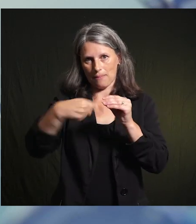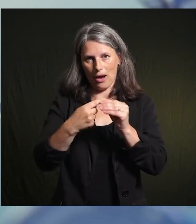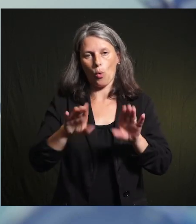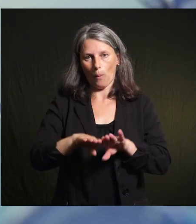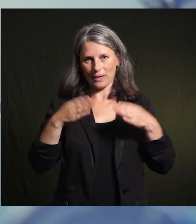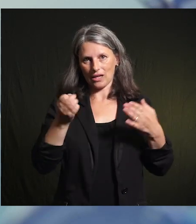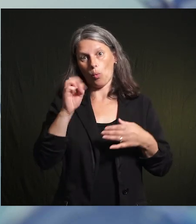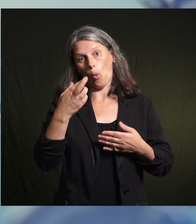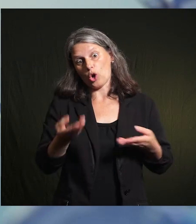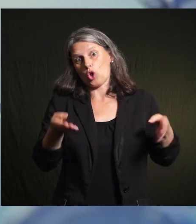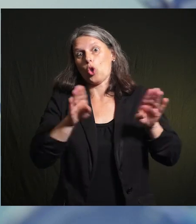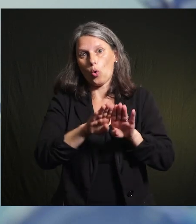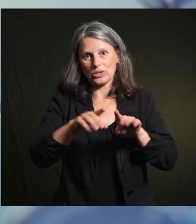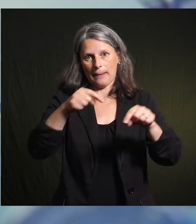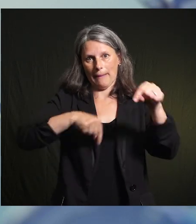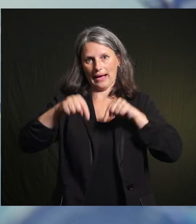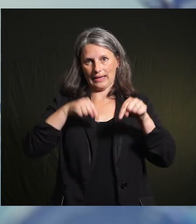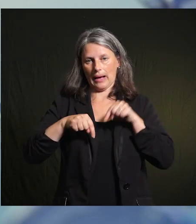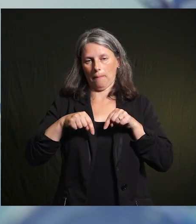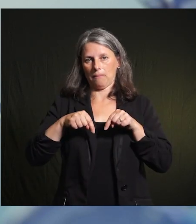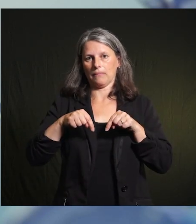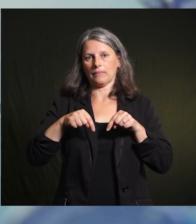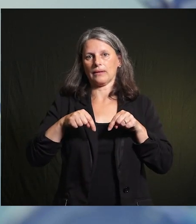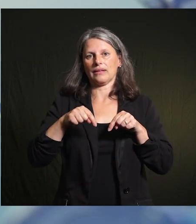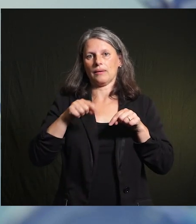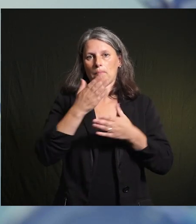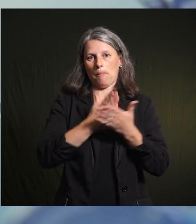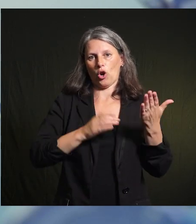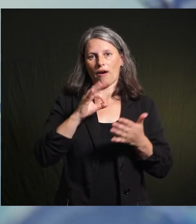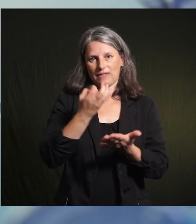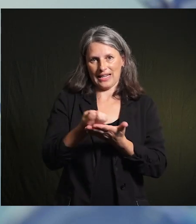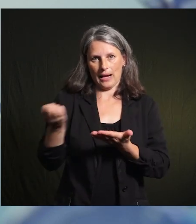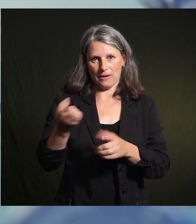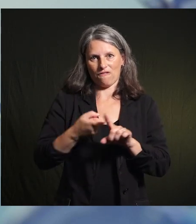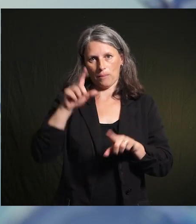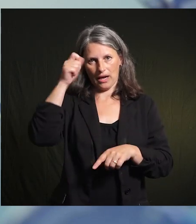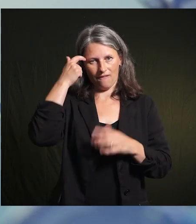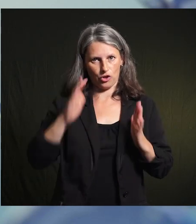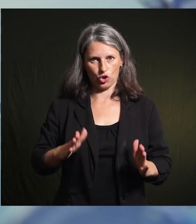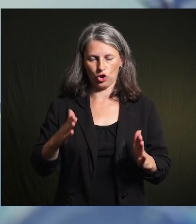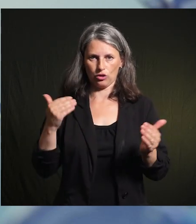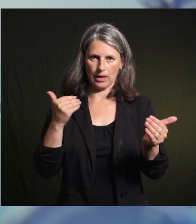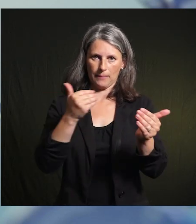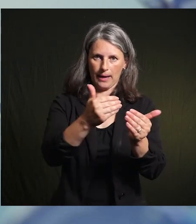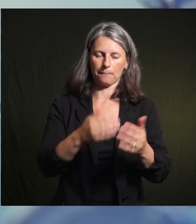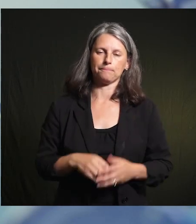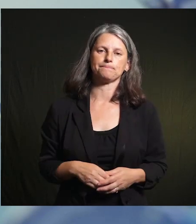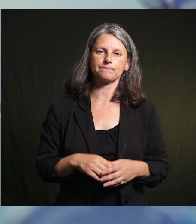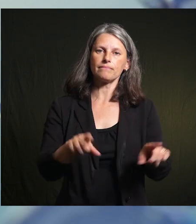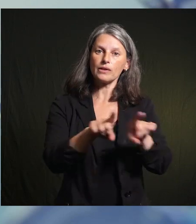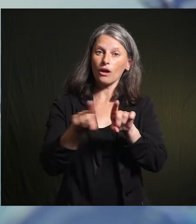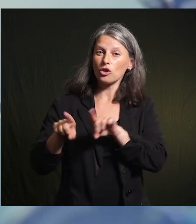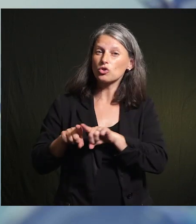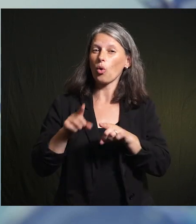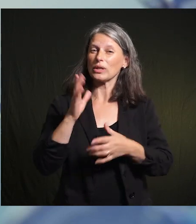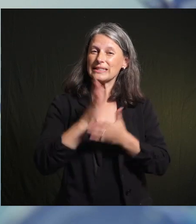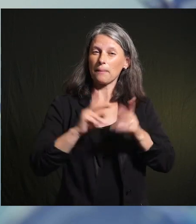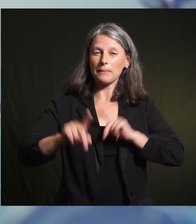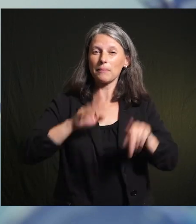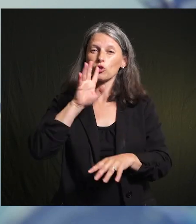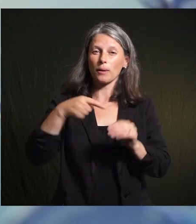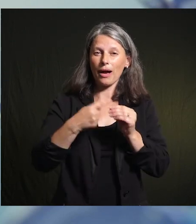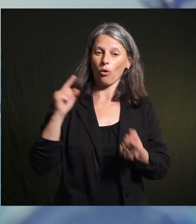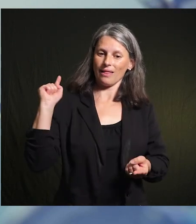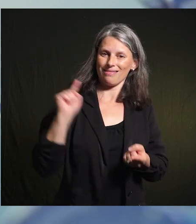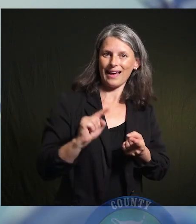or reclosing certain parts of the economy by the governor in the near days. I'm also seeing lots of debate about this lower death rate